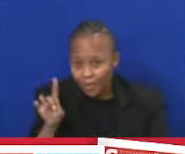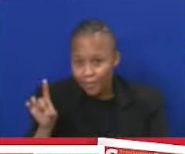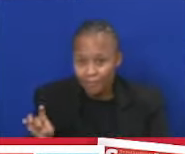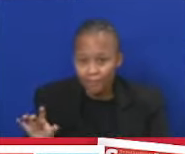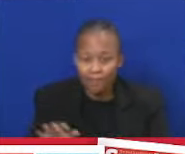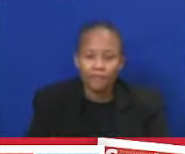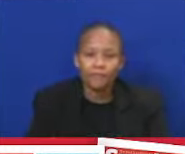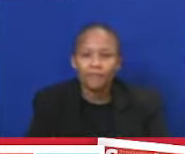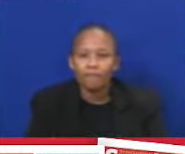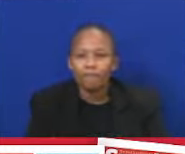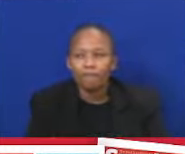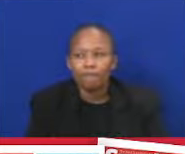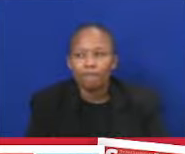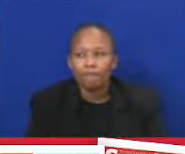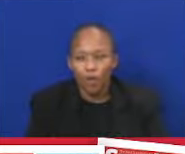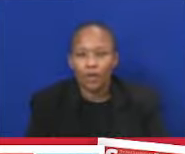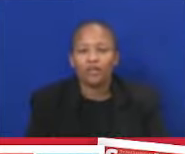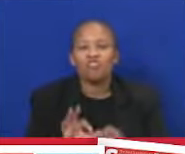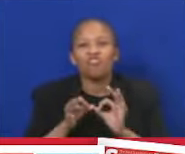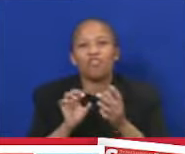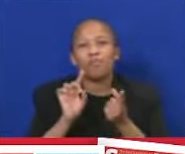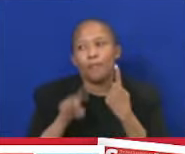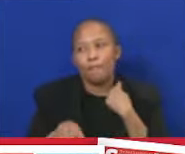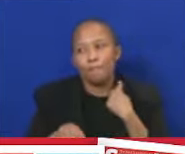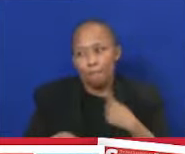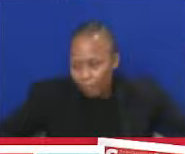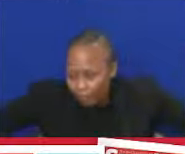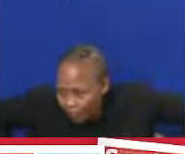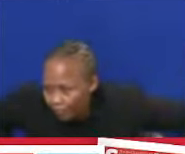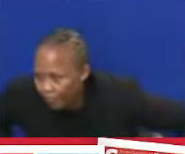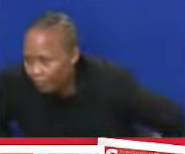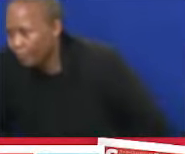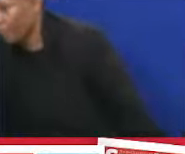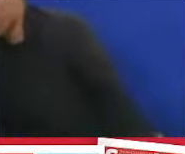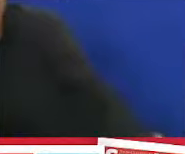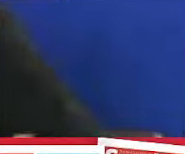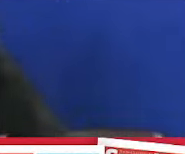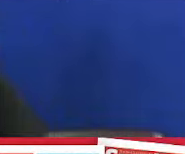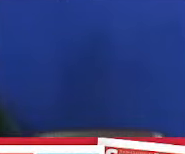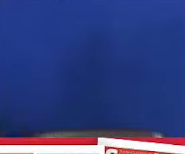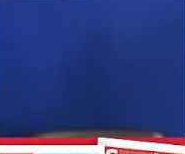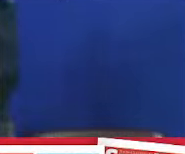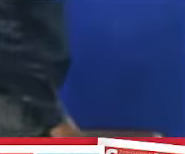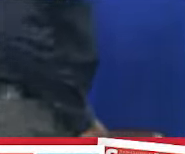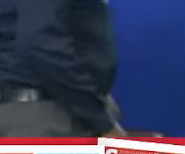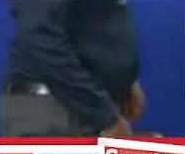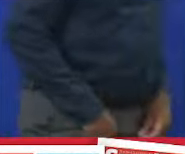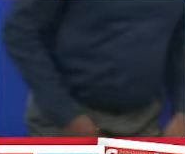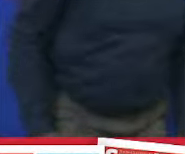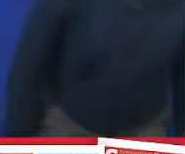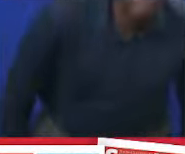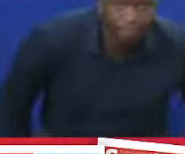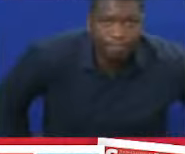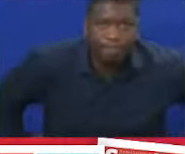I was informed that I am going to assist the GCI